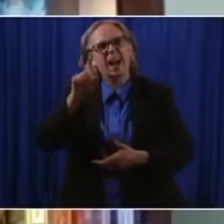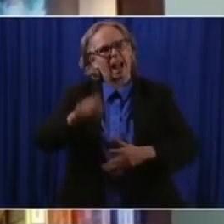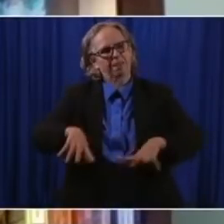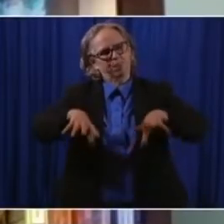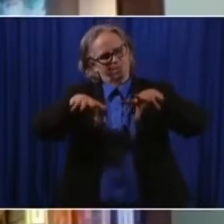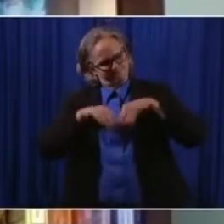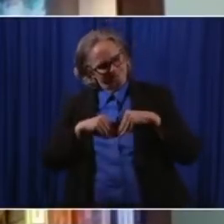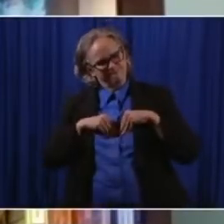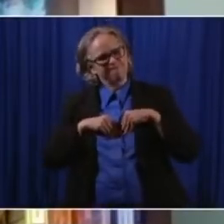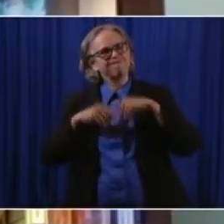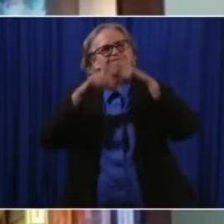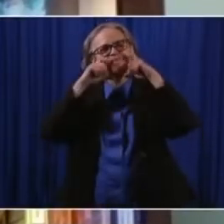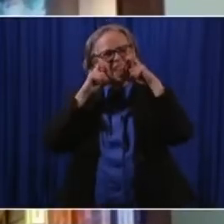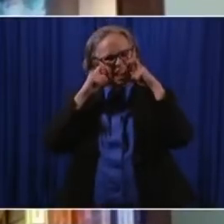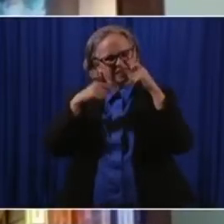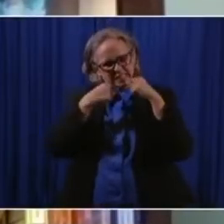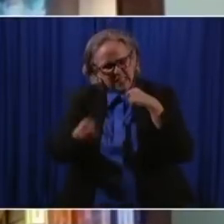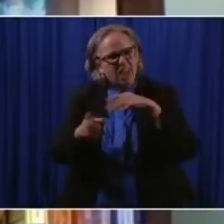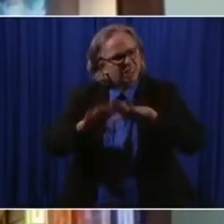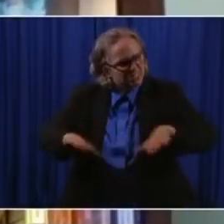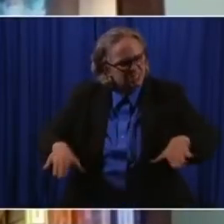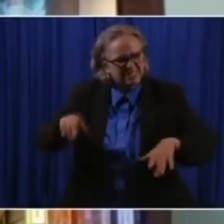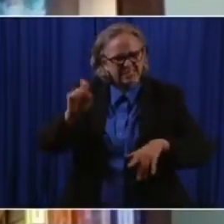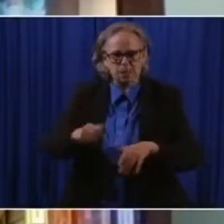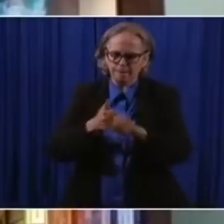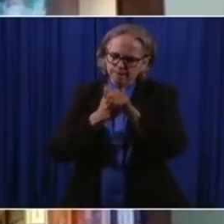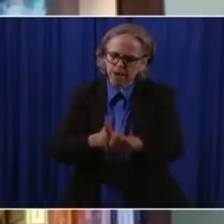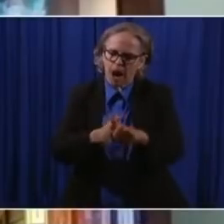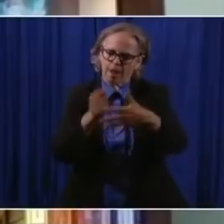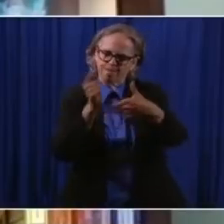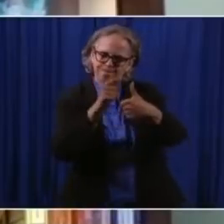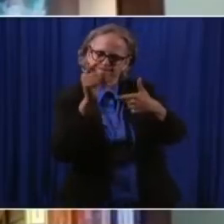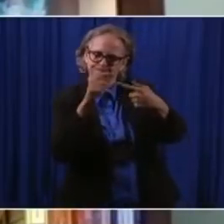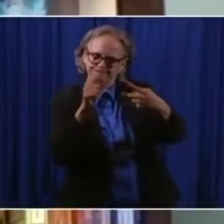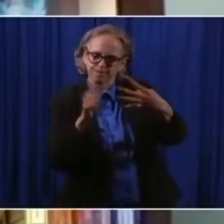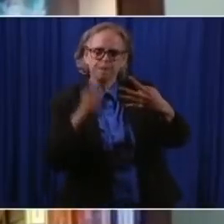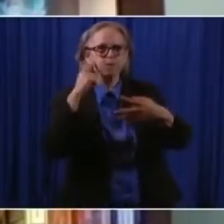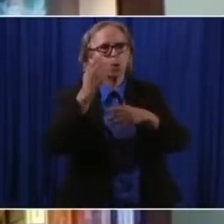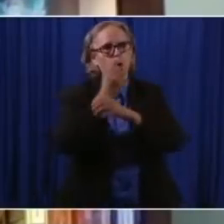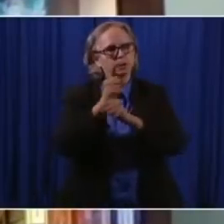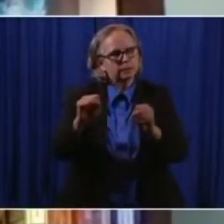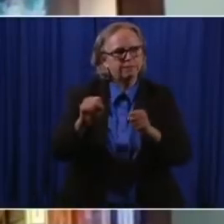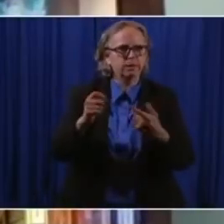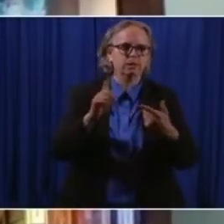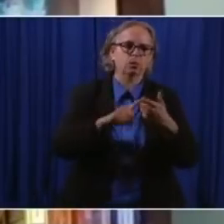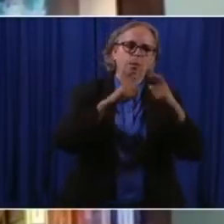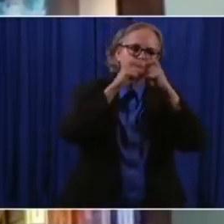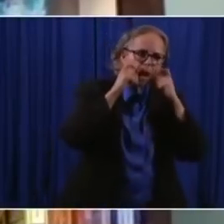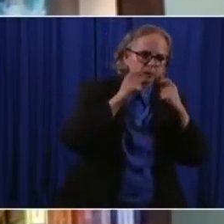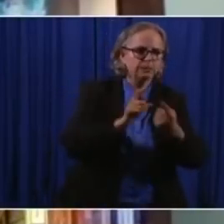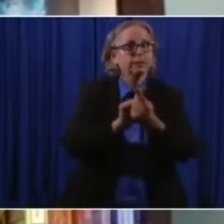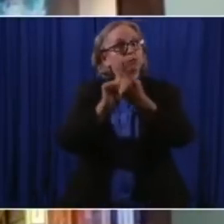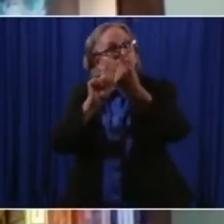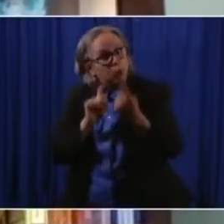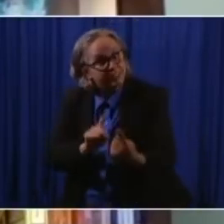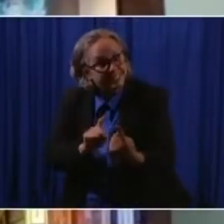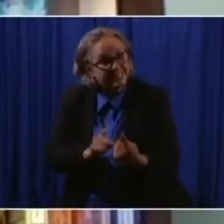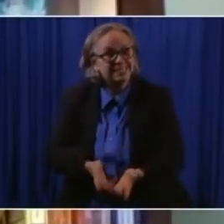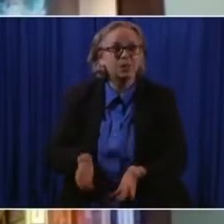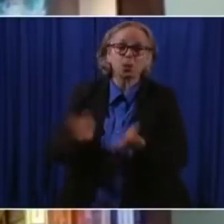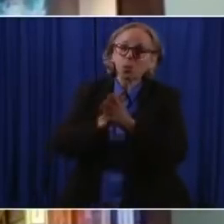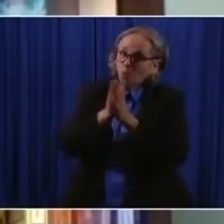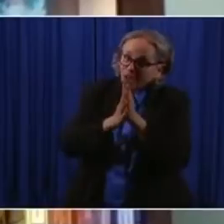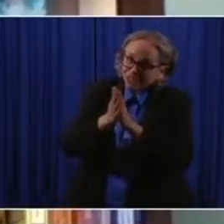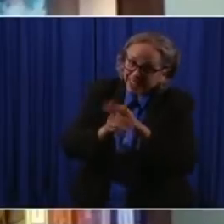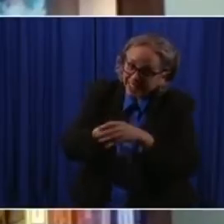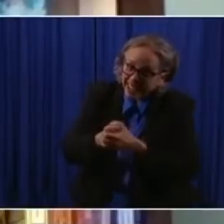as possible, we're going to have to do these things that are keeping us safe, which is wearing our mask, staying 6 feet away from our friends, and also maybe